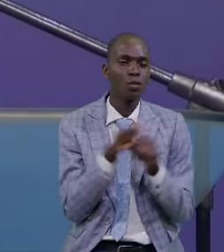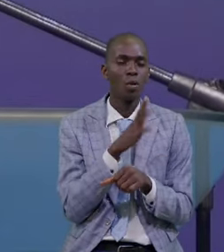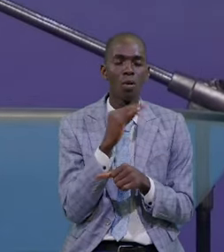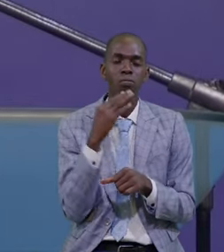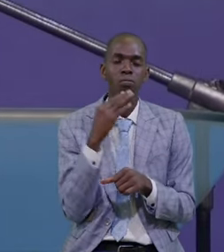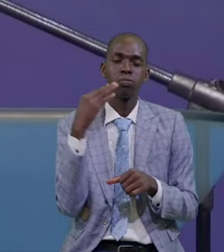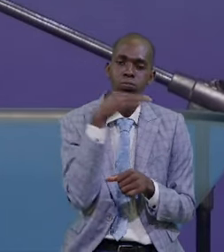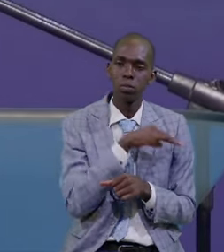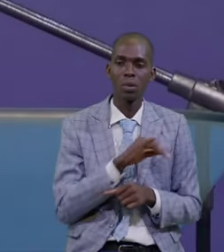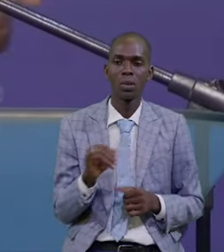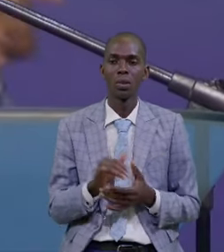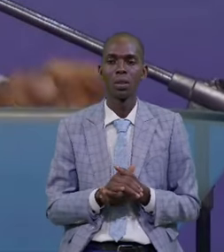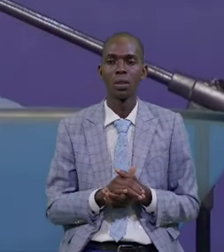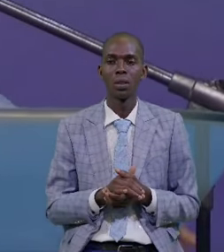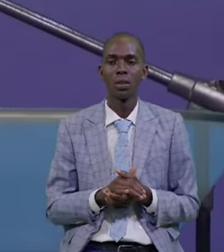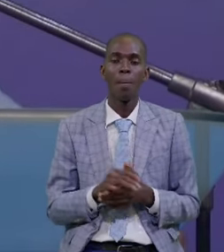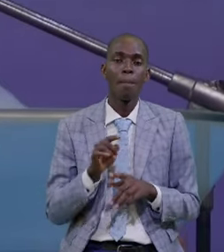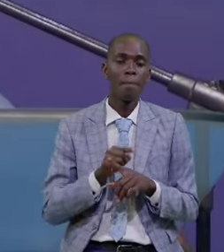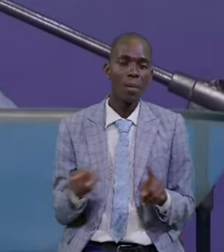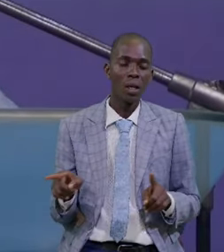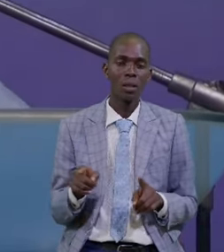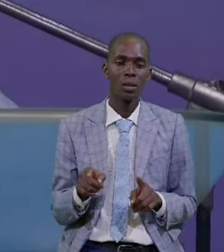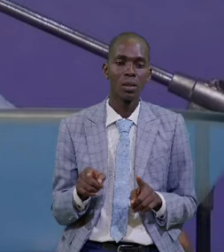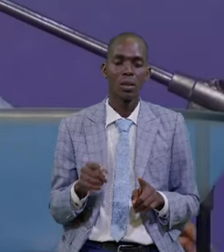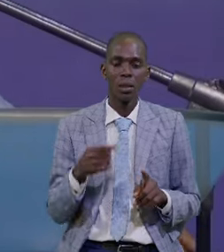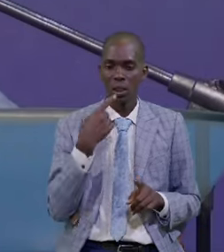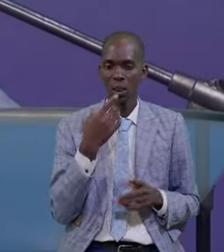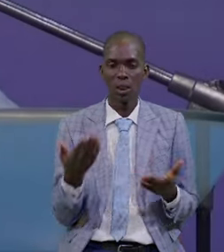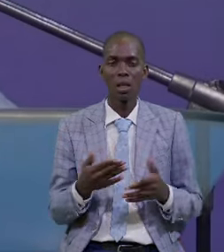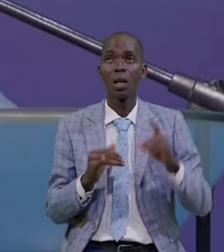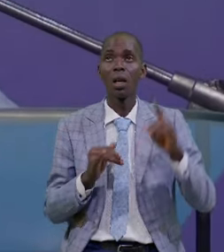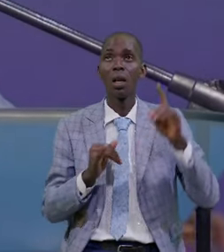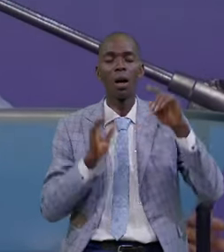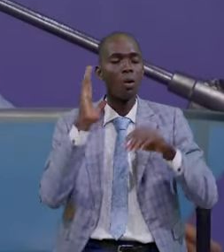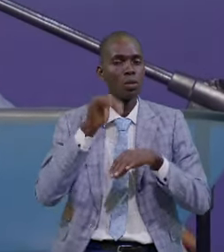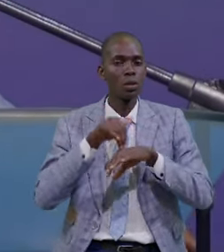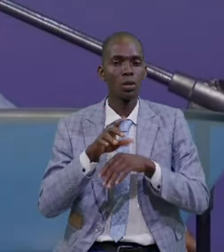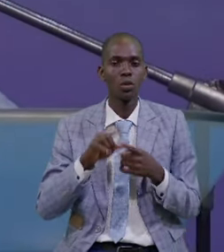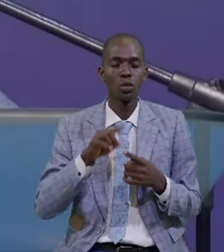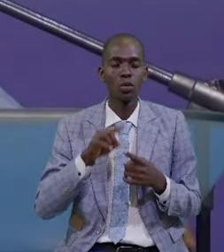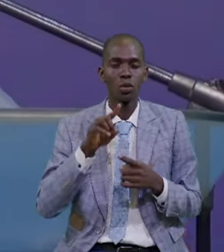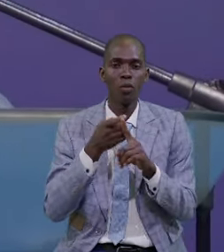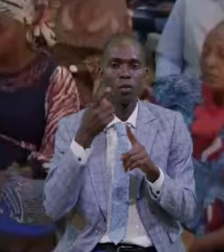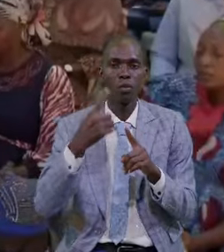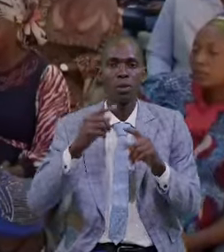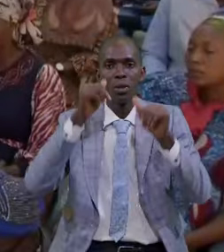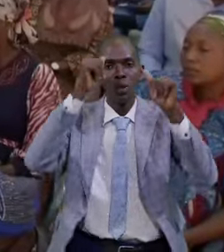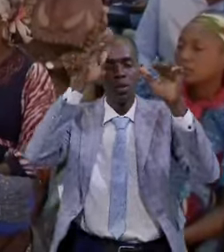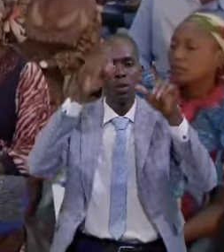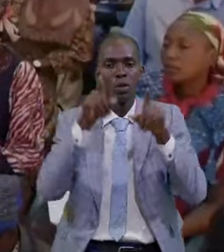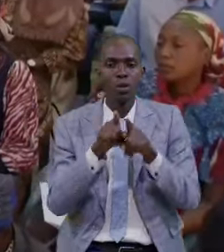But I will send unto you from the Father even the Spirit of